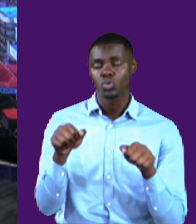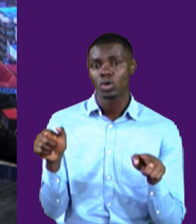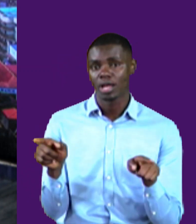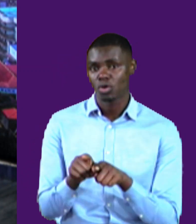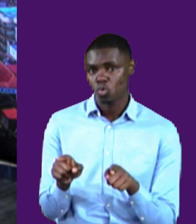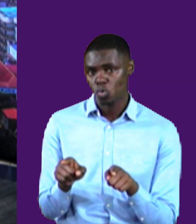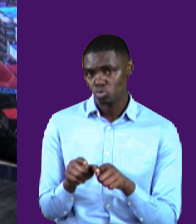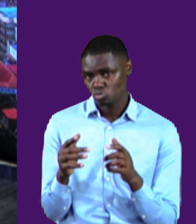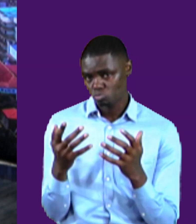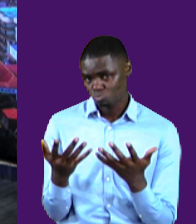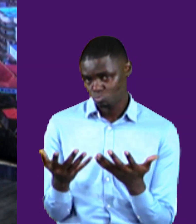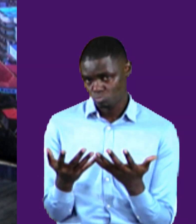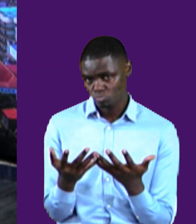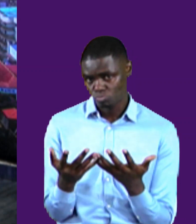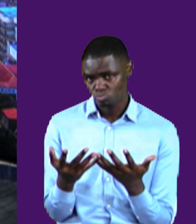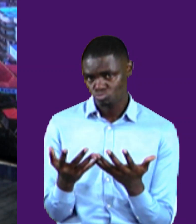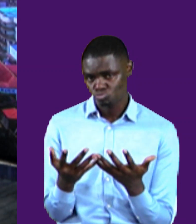also